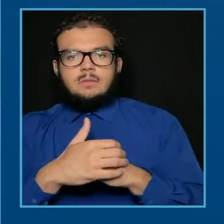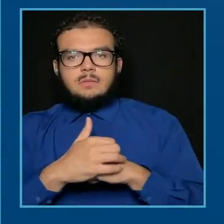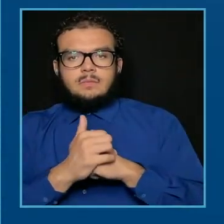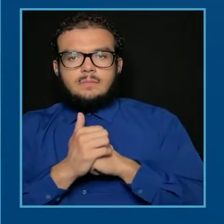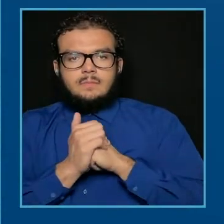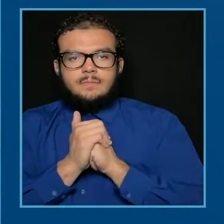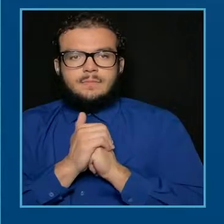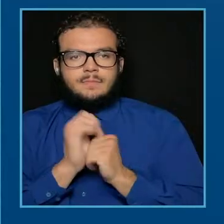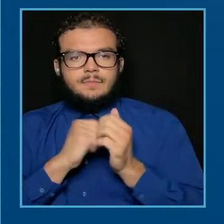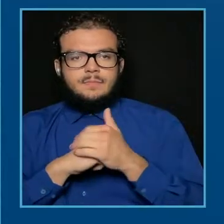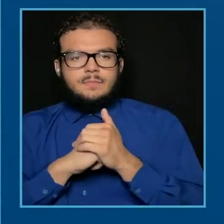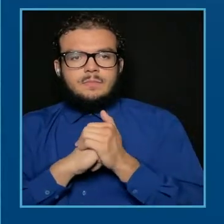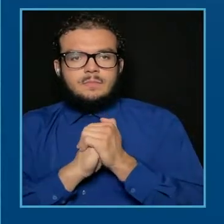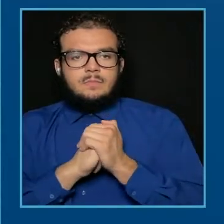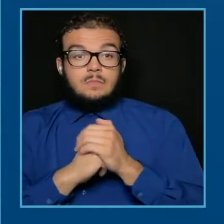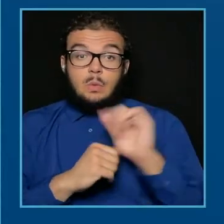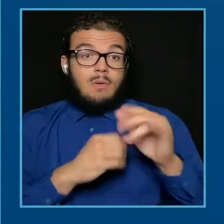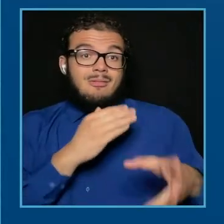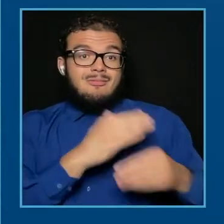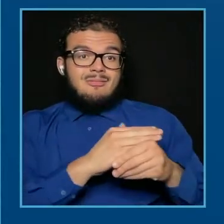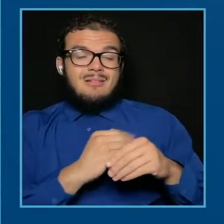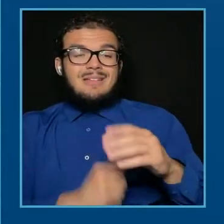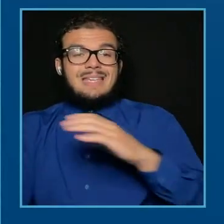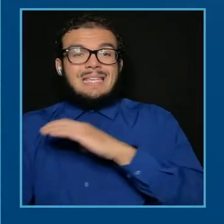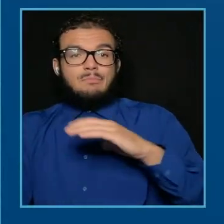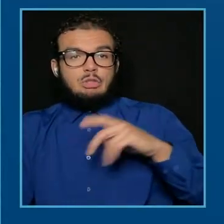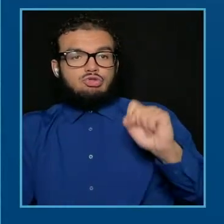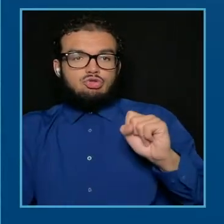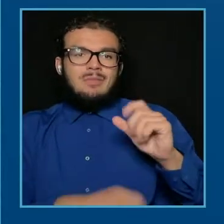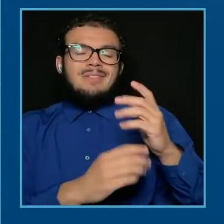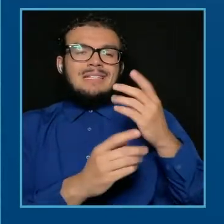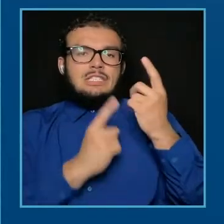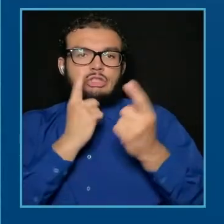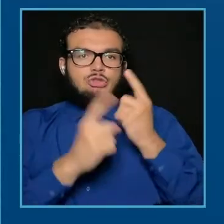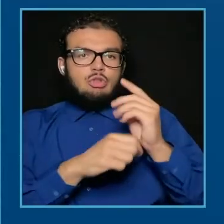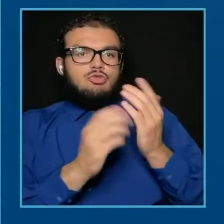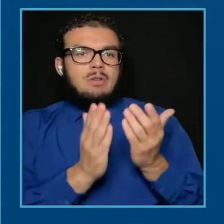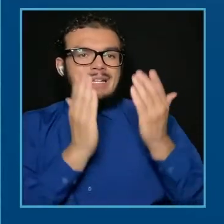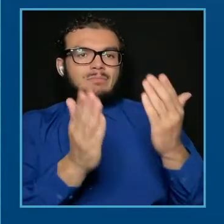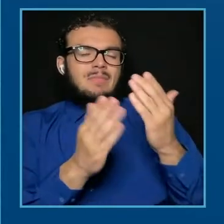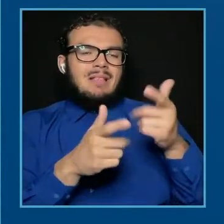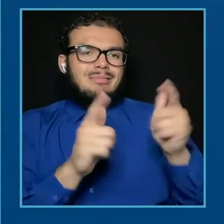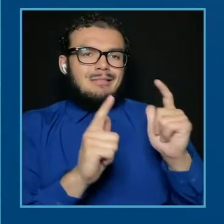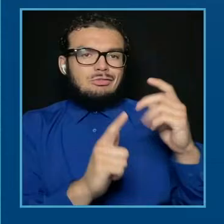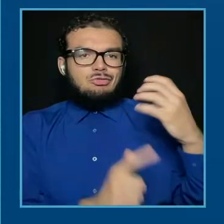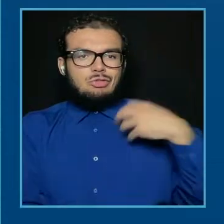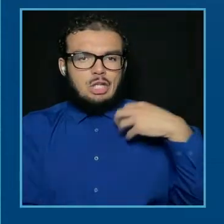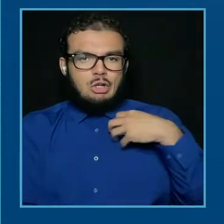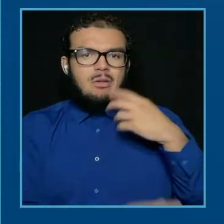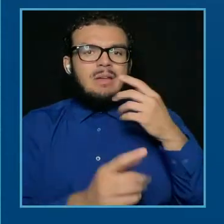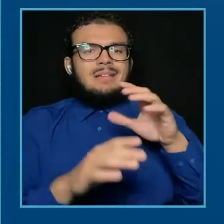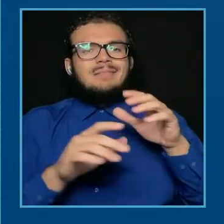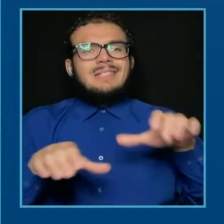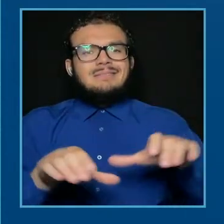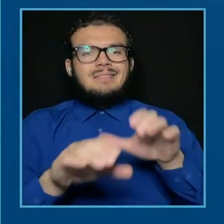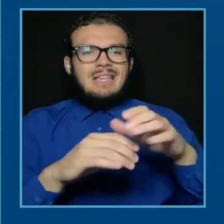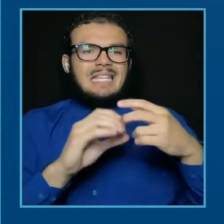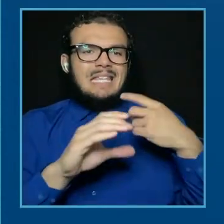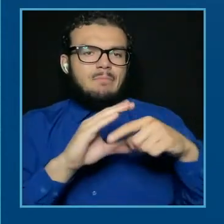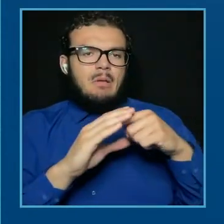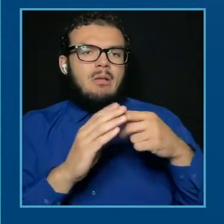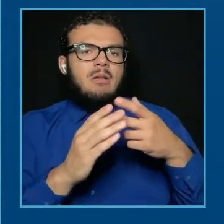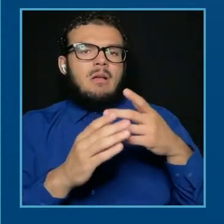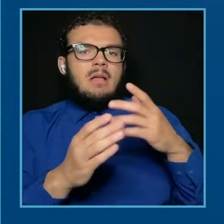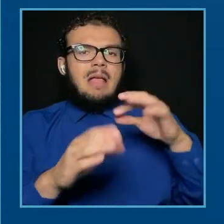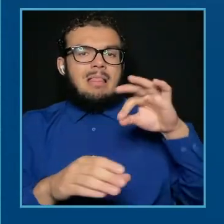would you also add the committee should consider recommending that the DNC allow the chair to conduct an email election to resolve this as soon